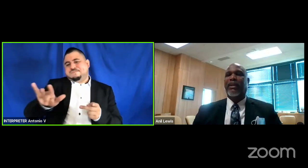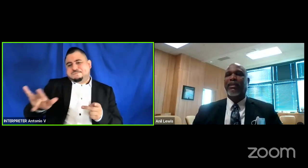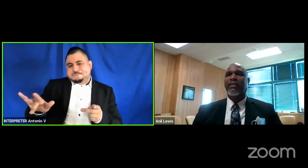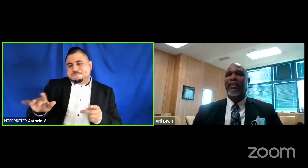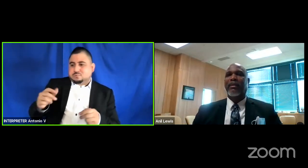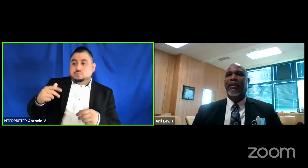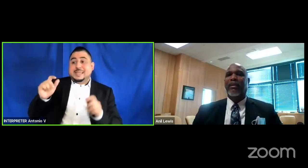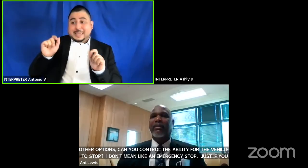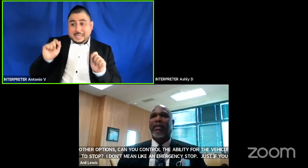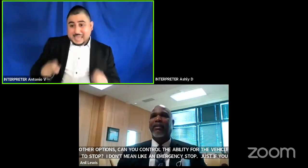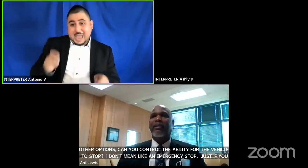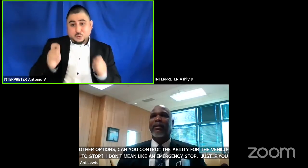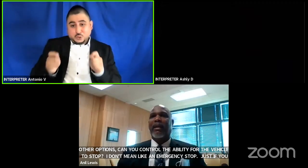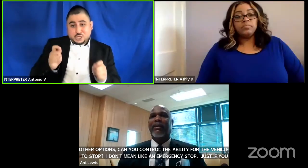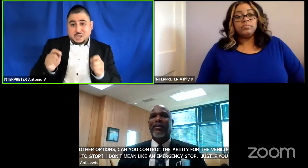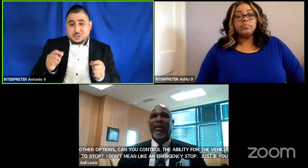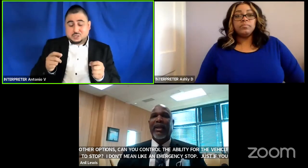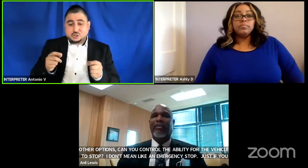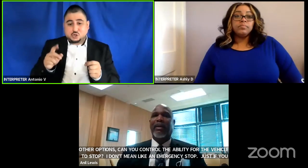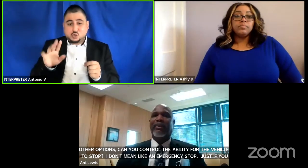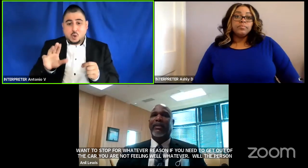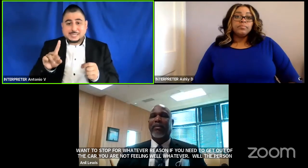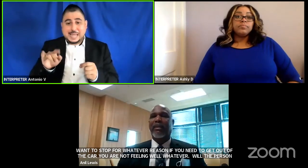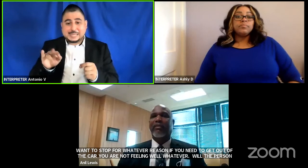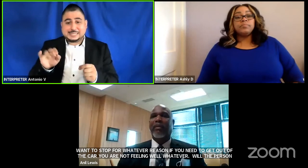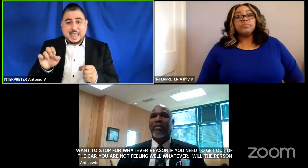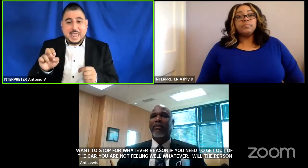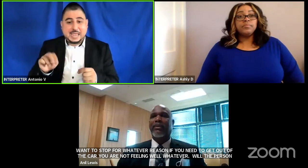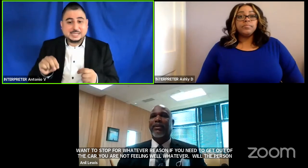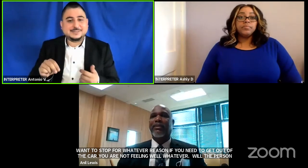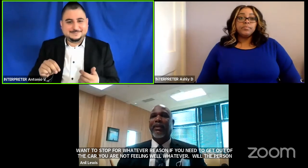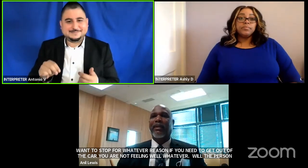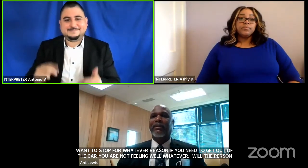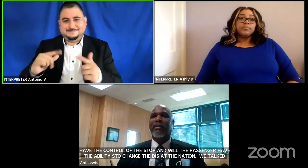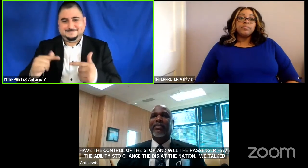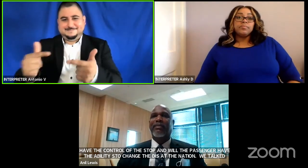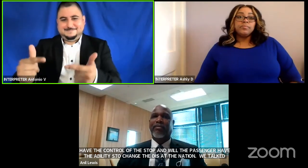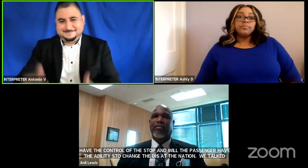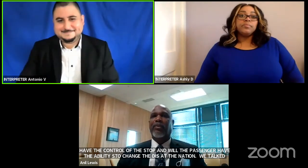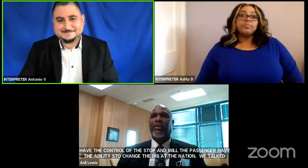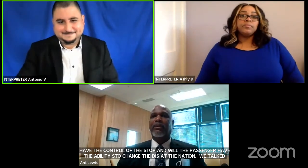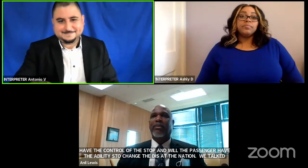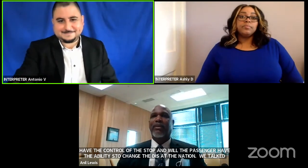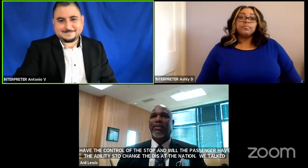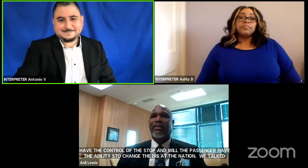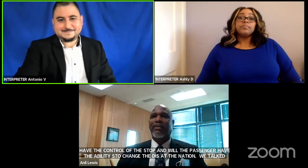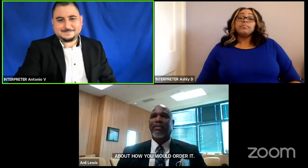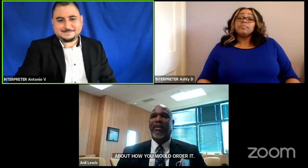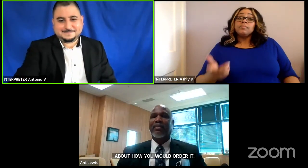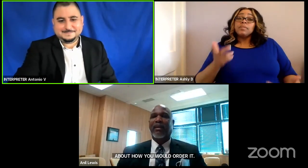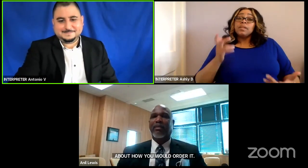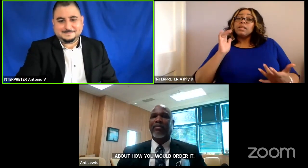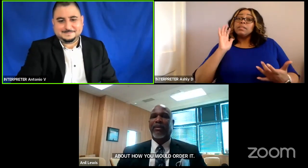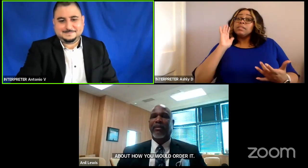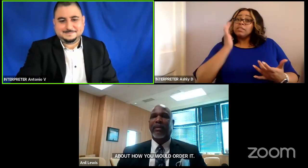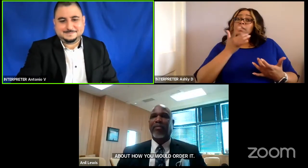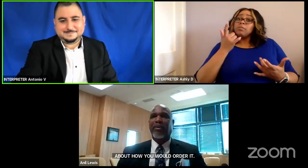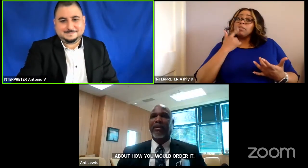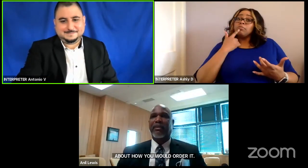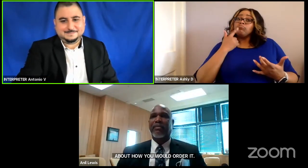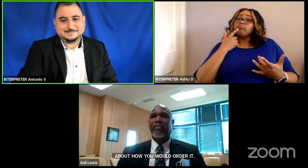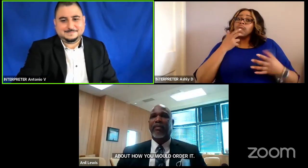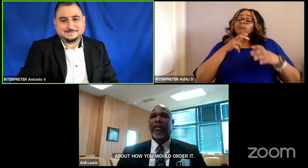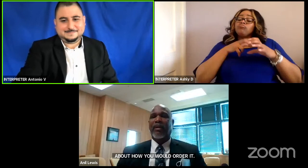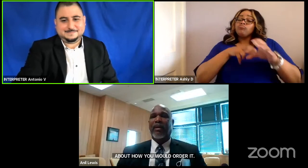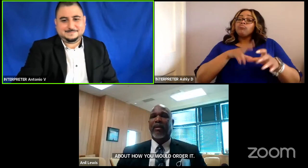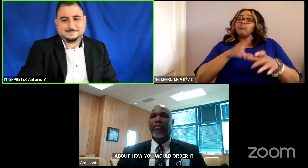be able to change the destination? I can do that when I'm catching my Lyft or my Uber. So it seems reasonable that you could do it in an autonomous vehicle